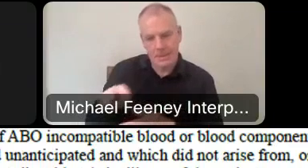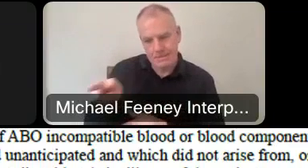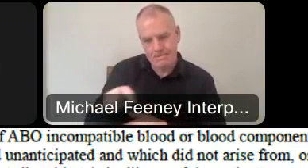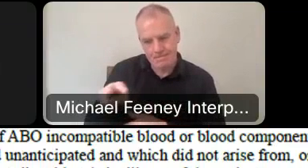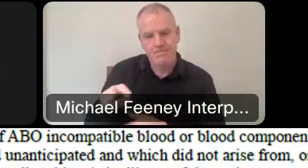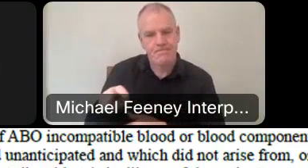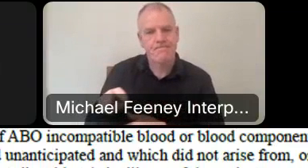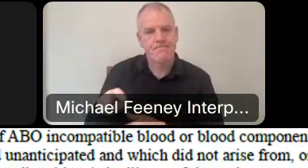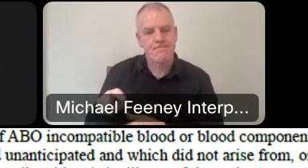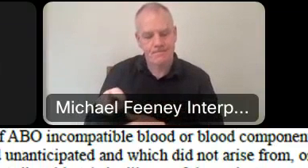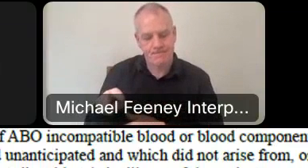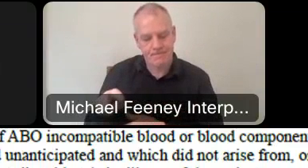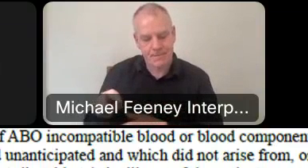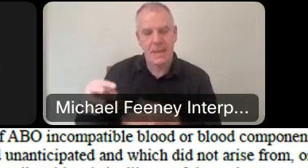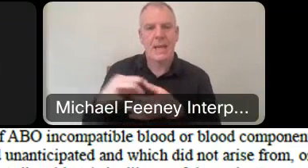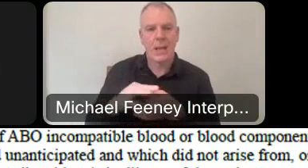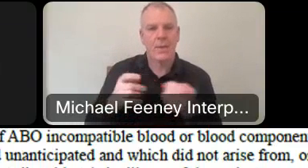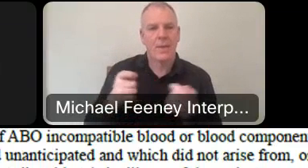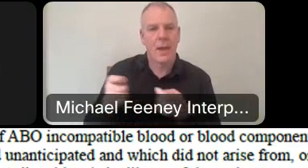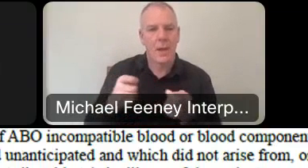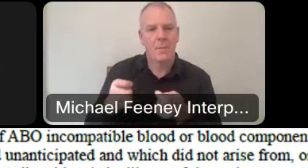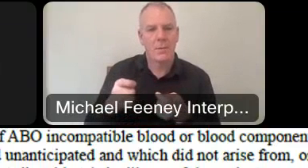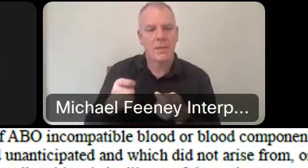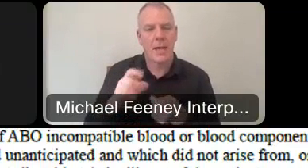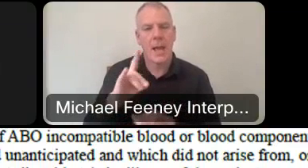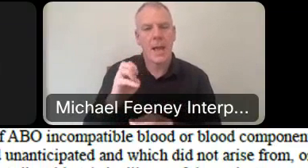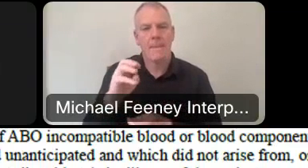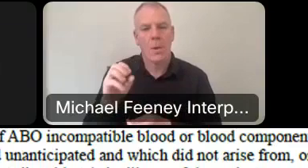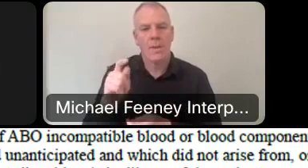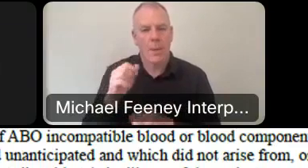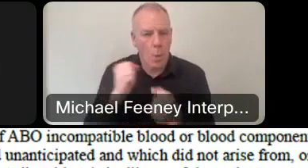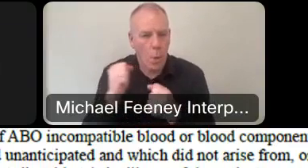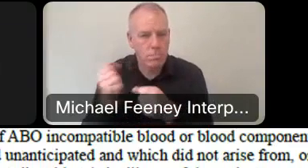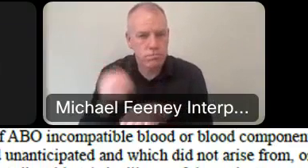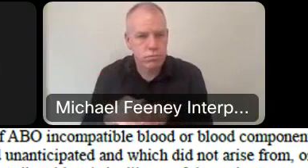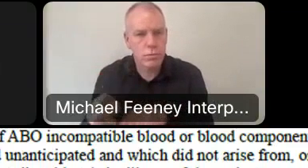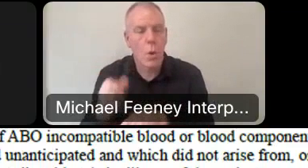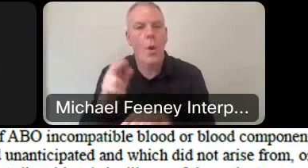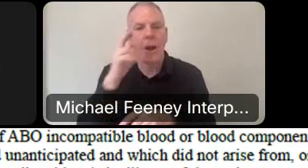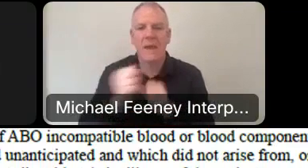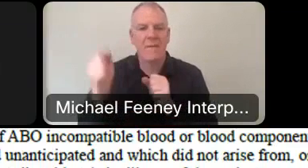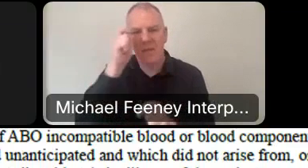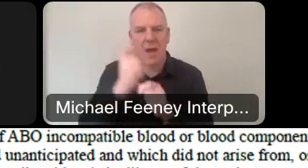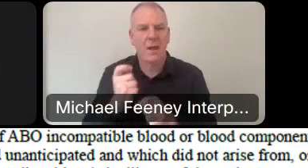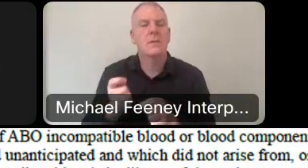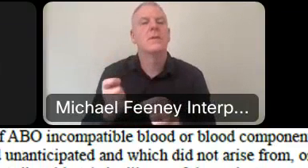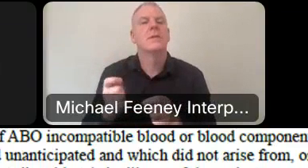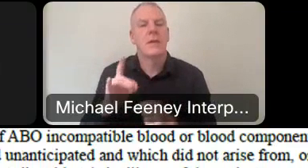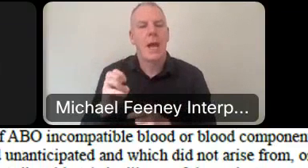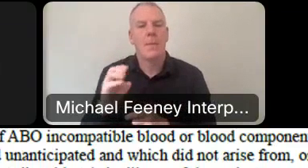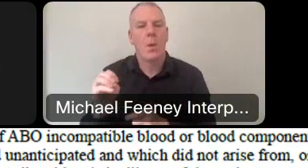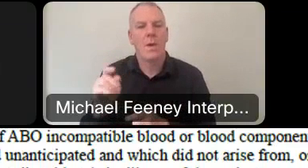or is referred for therapeutic hypothermia or has been considered for but did not undergo therapeutic